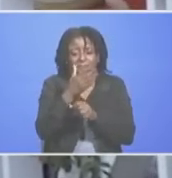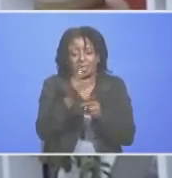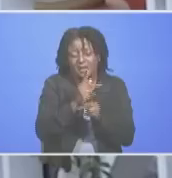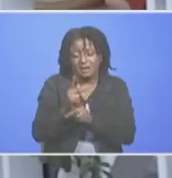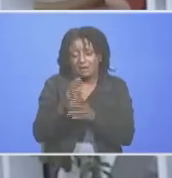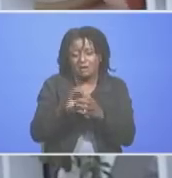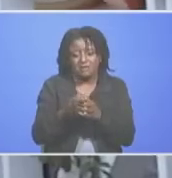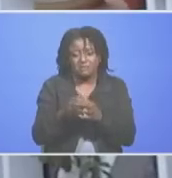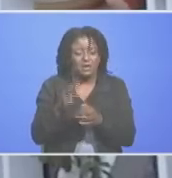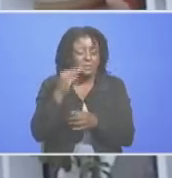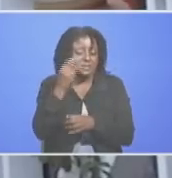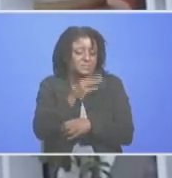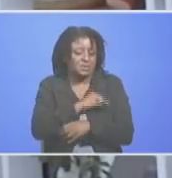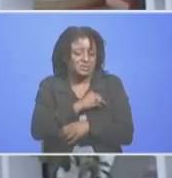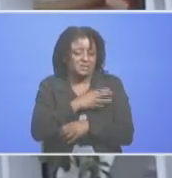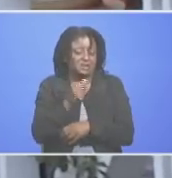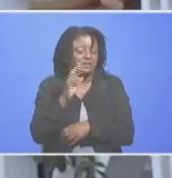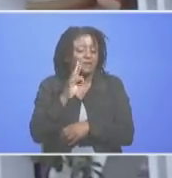best ever.